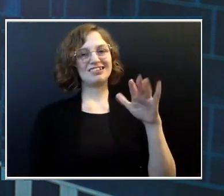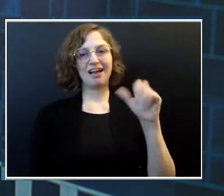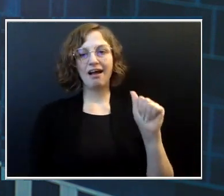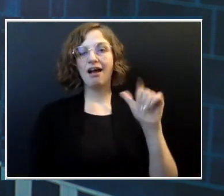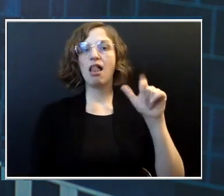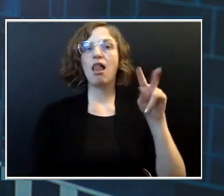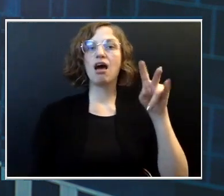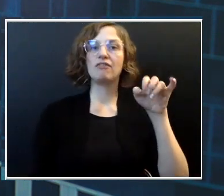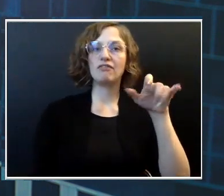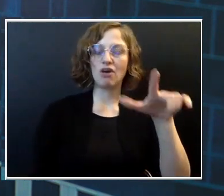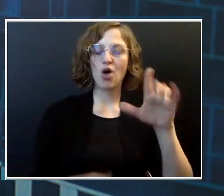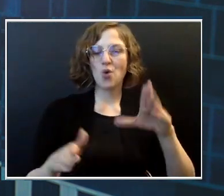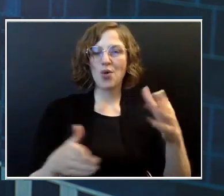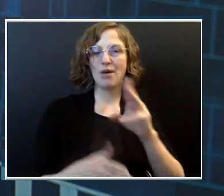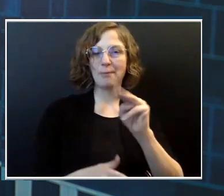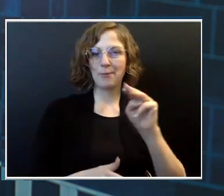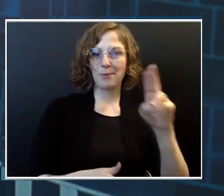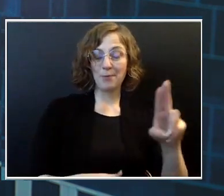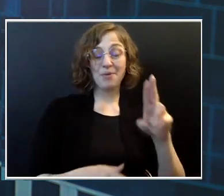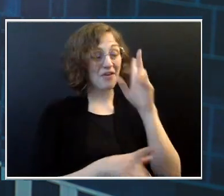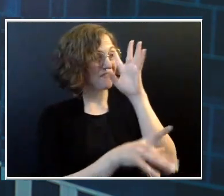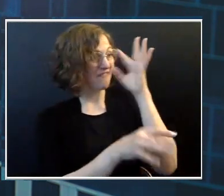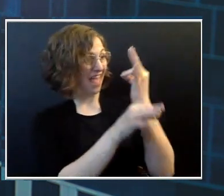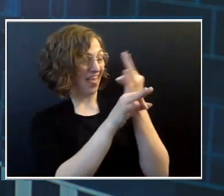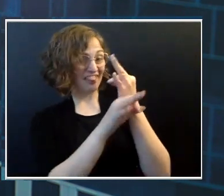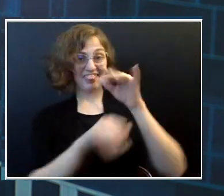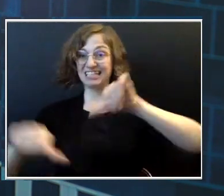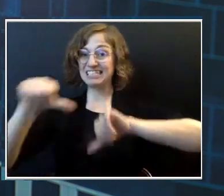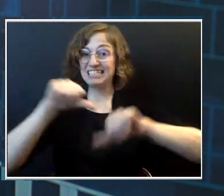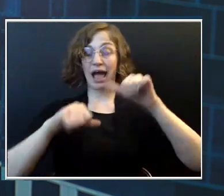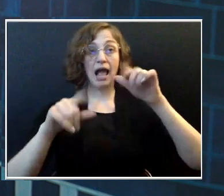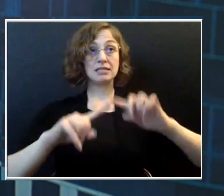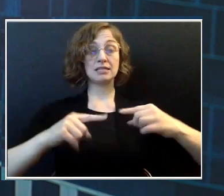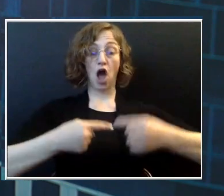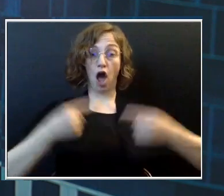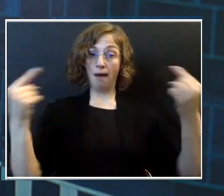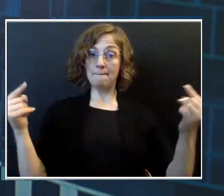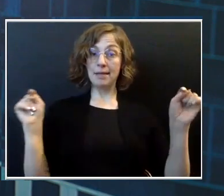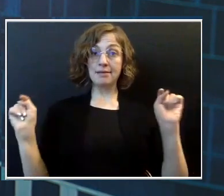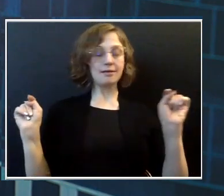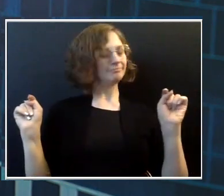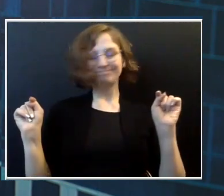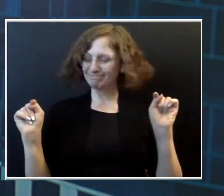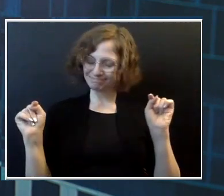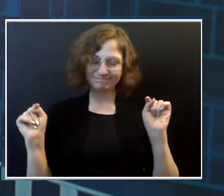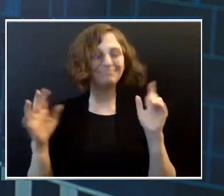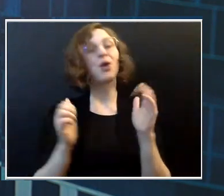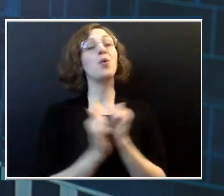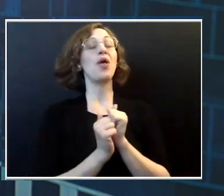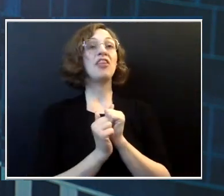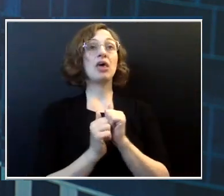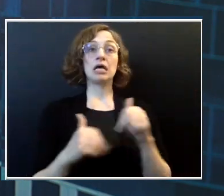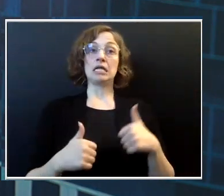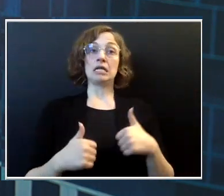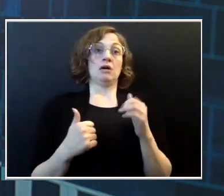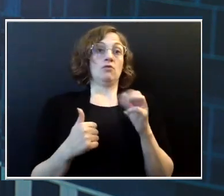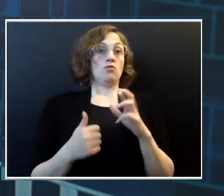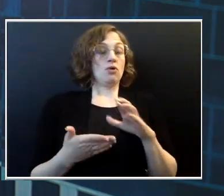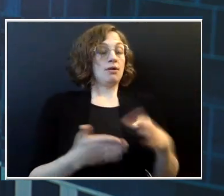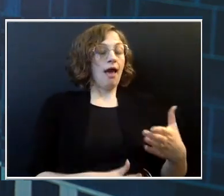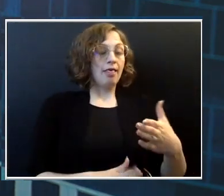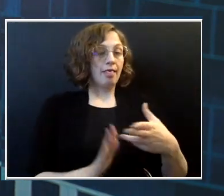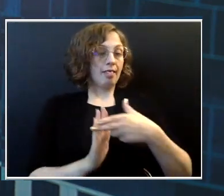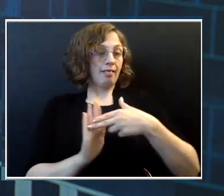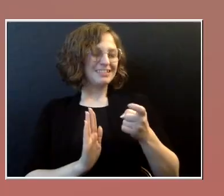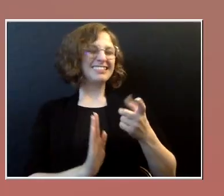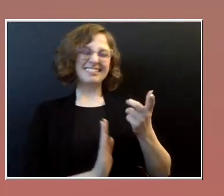are not on the opposite ends of the spectrum. And with a life or death diagnosis, the woman you're about to meet relied on both to